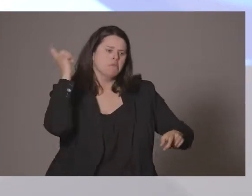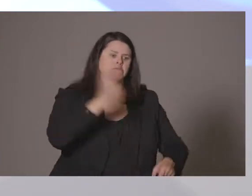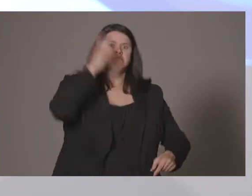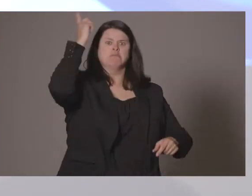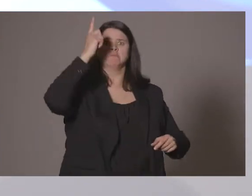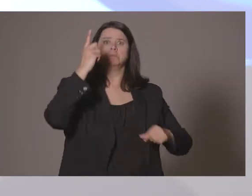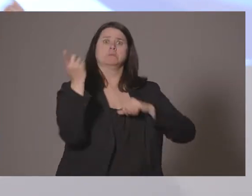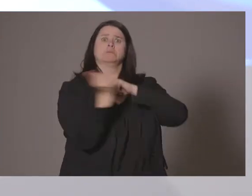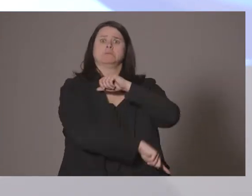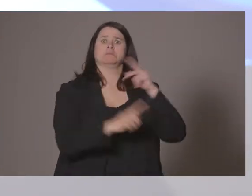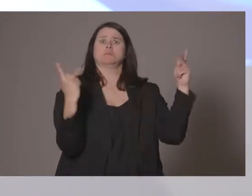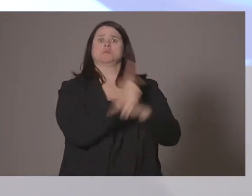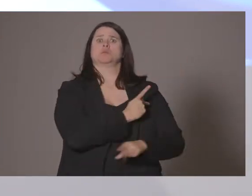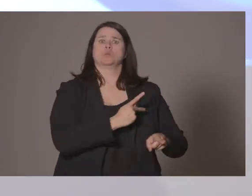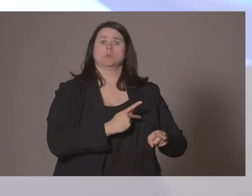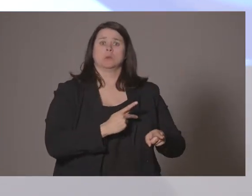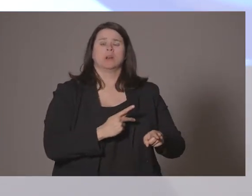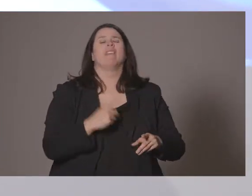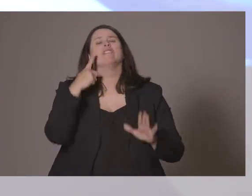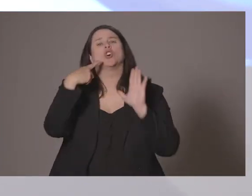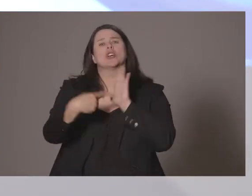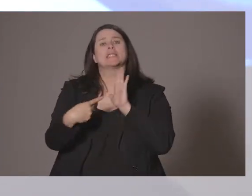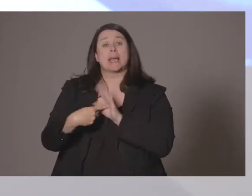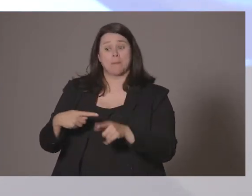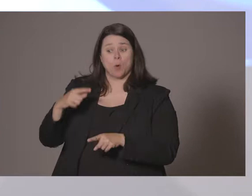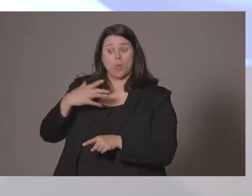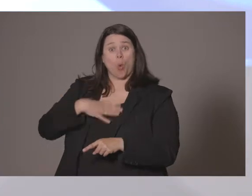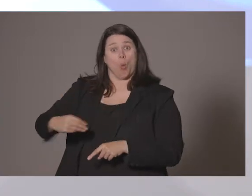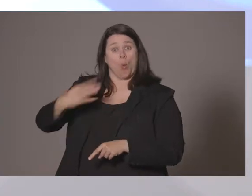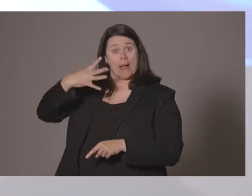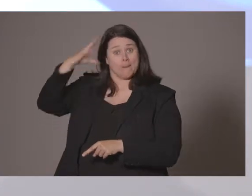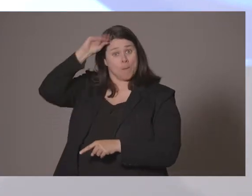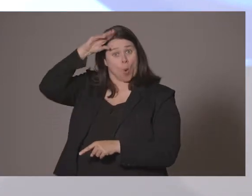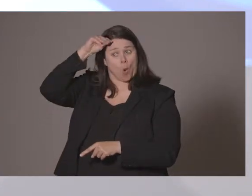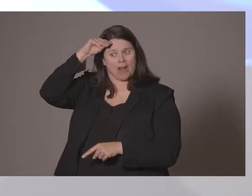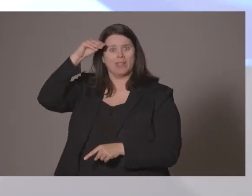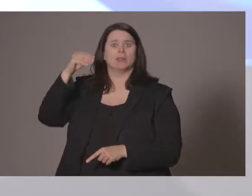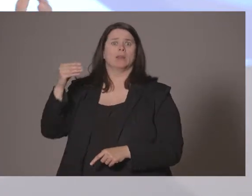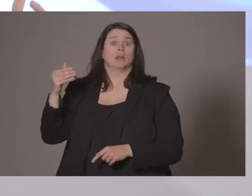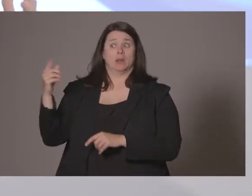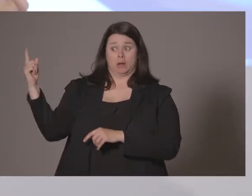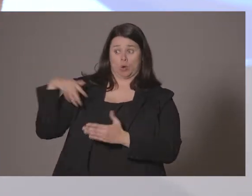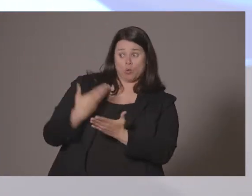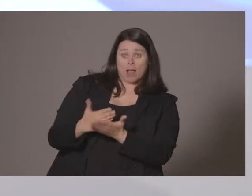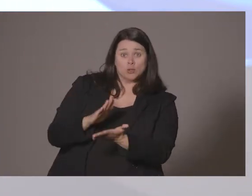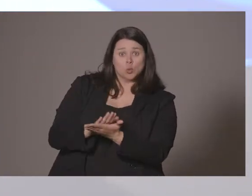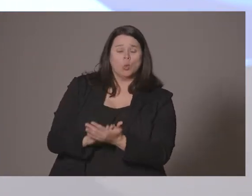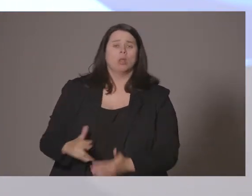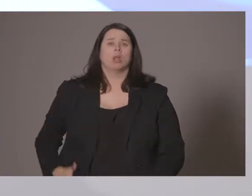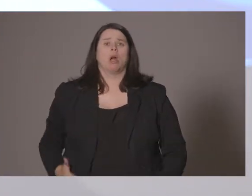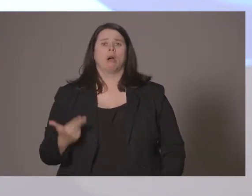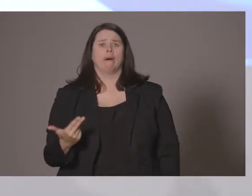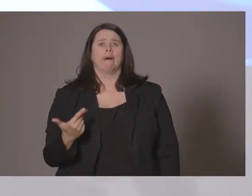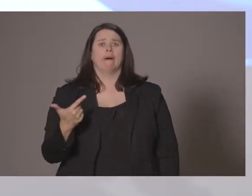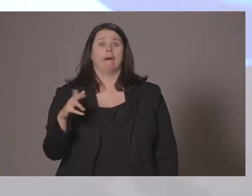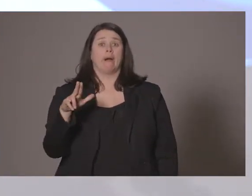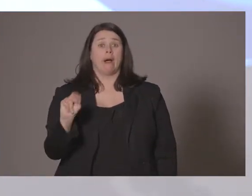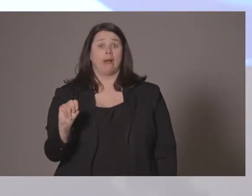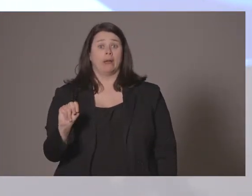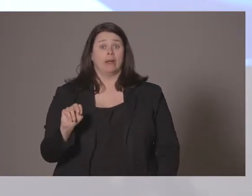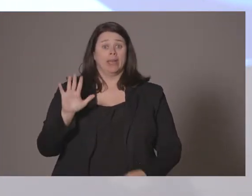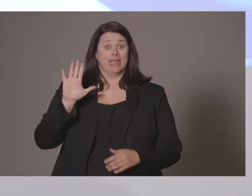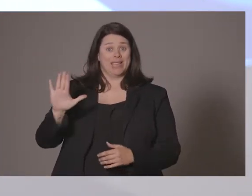a white boy brings a gun to school, that his punishment from a restorative